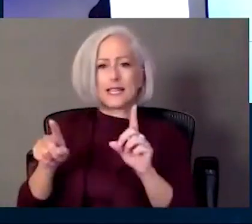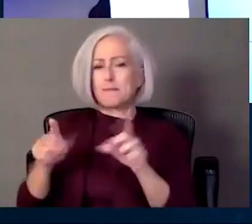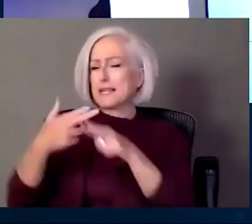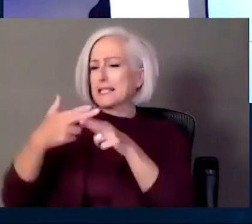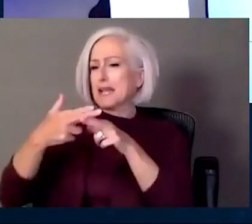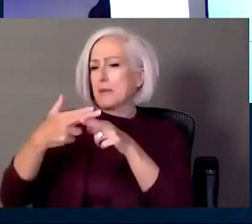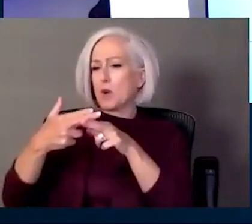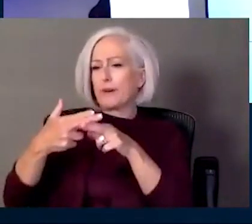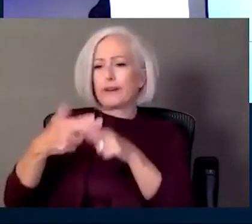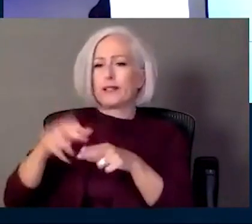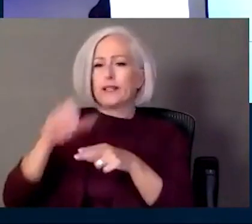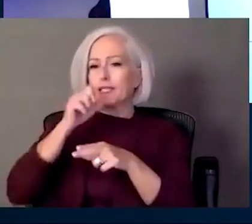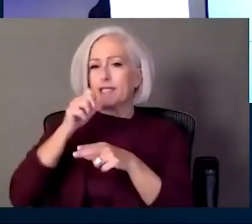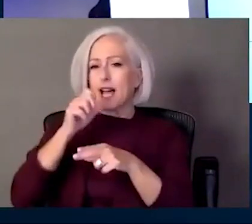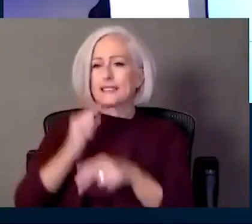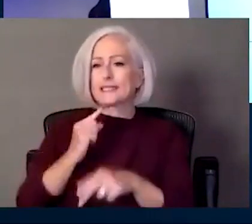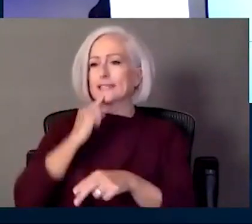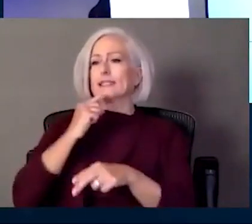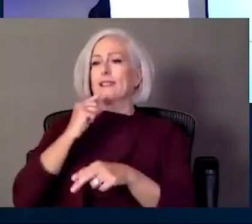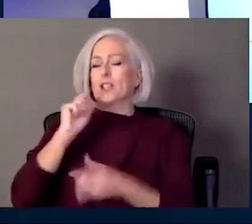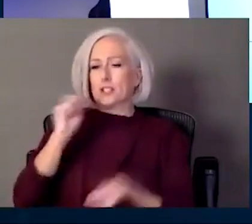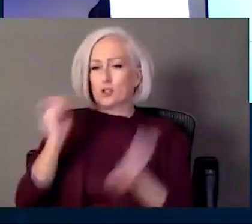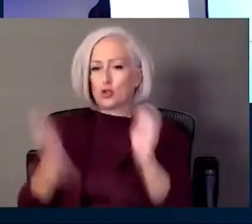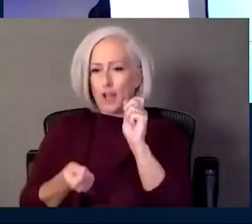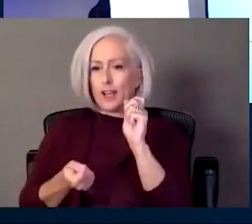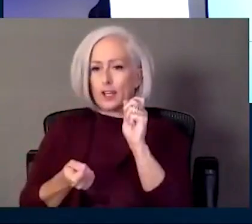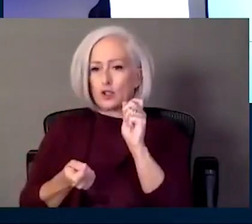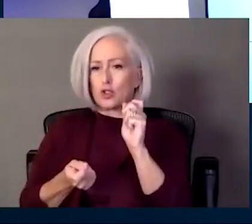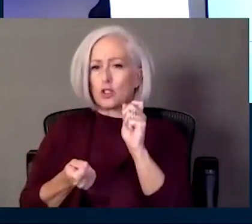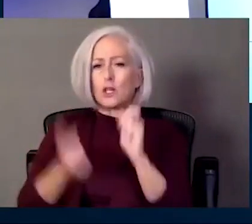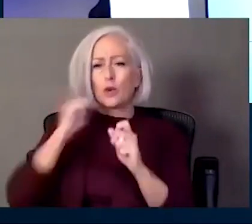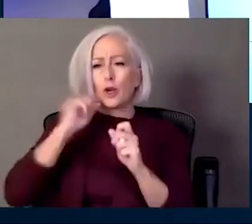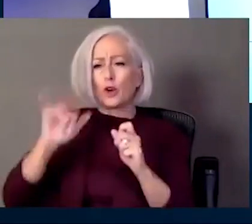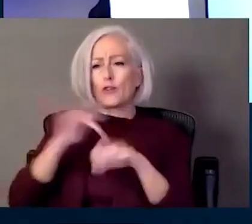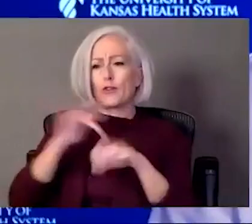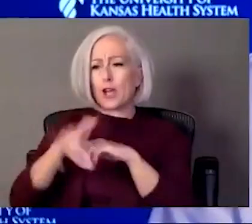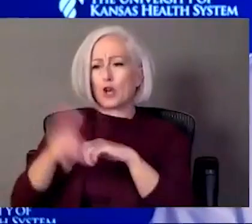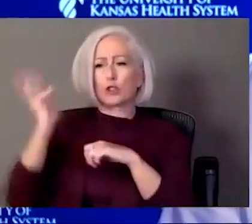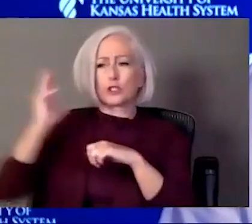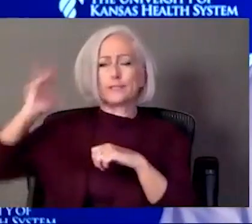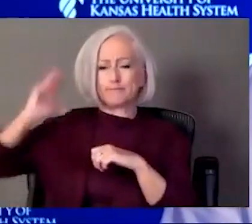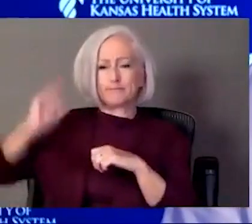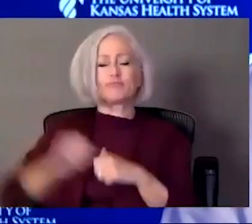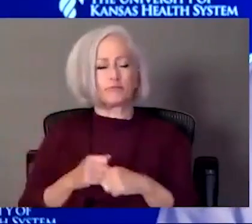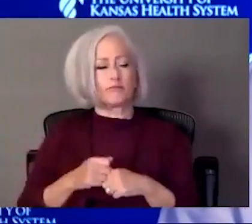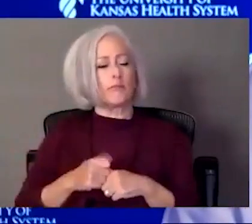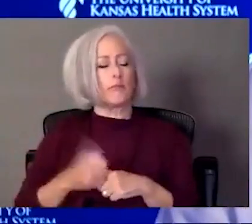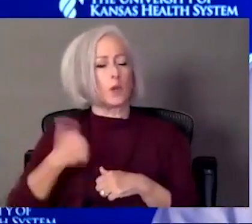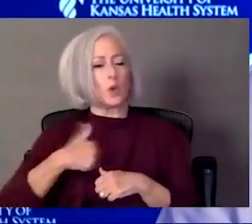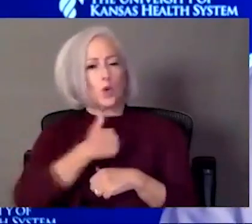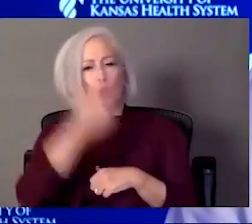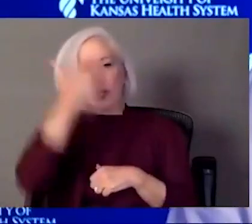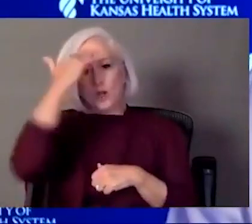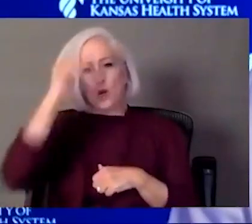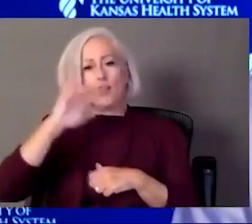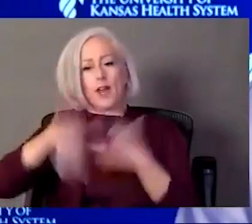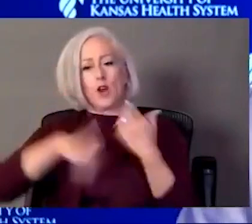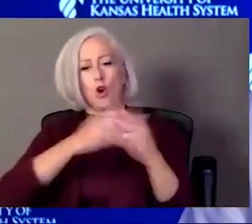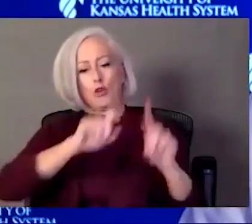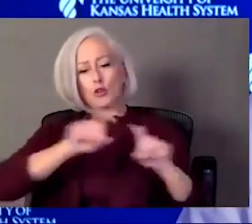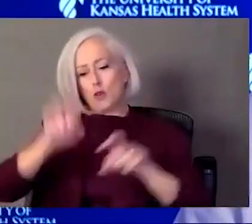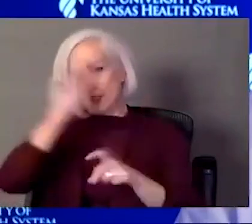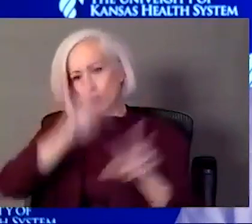a very significant change. There was some early on stuff about that with platelets. Yeah, I mean, we know that all the trials looked for that. We know that after